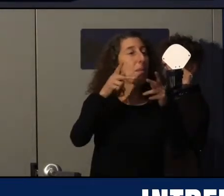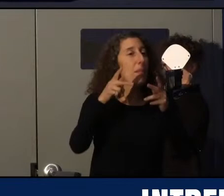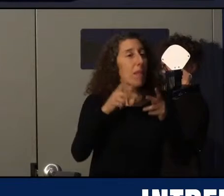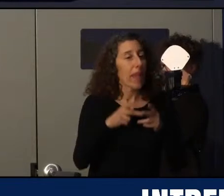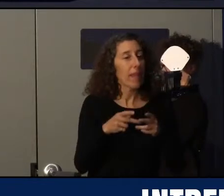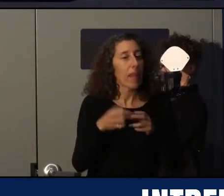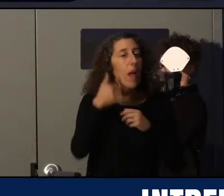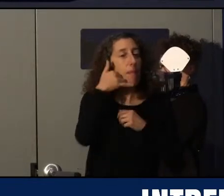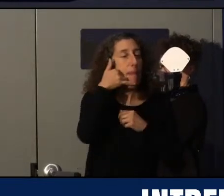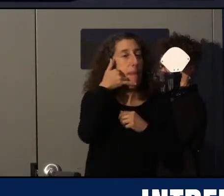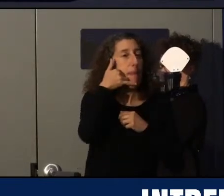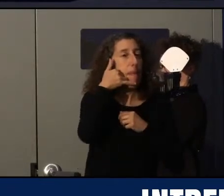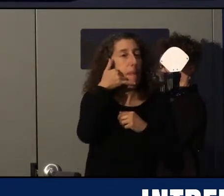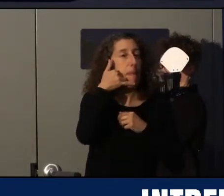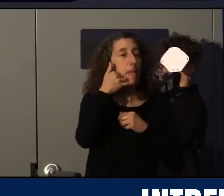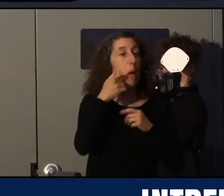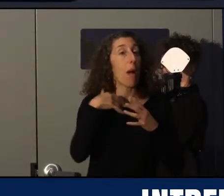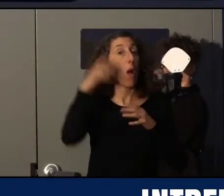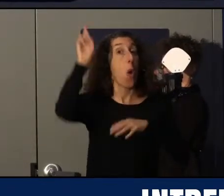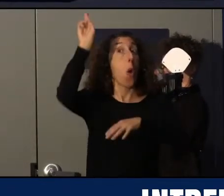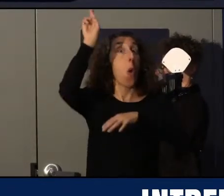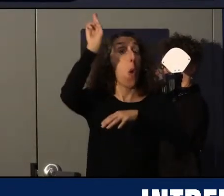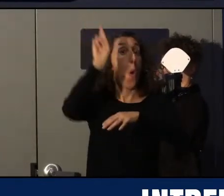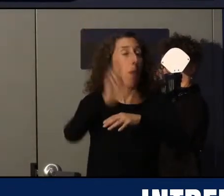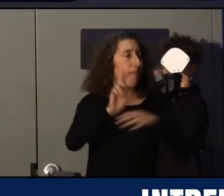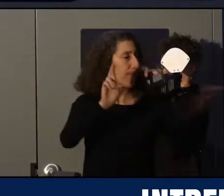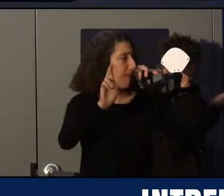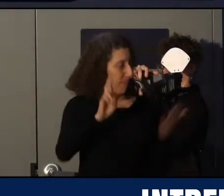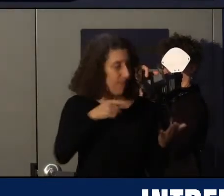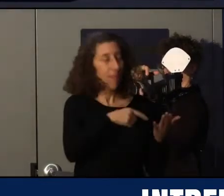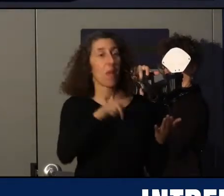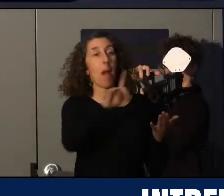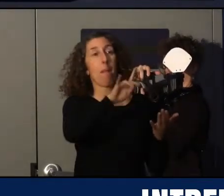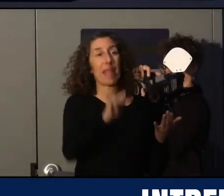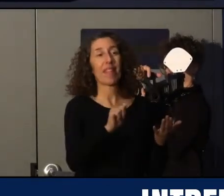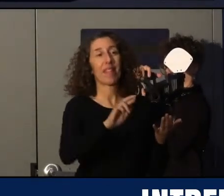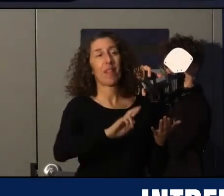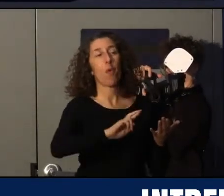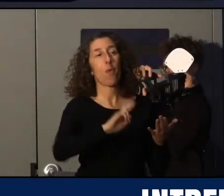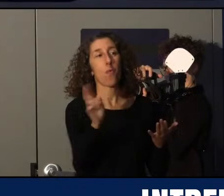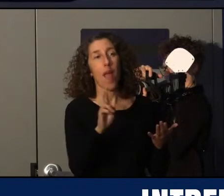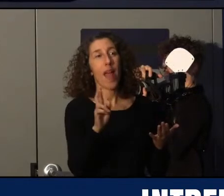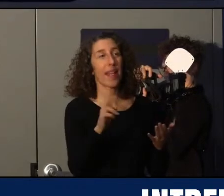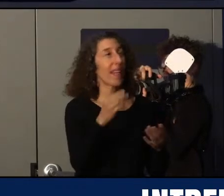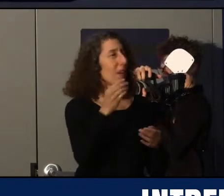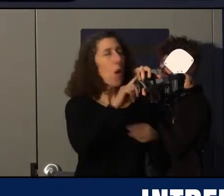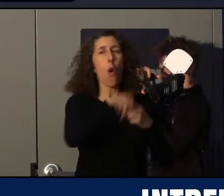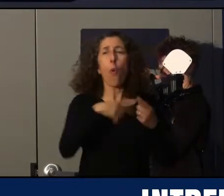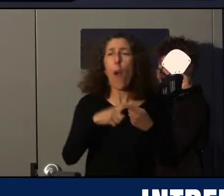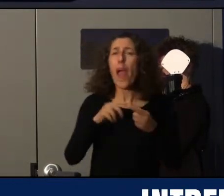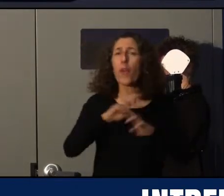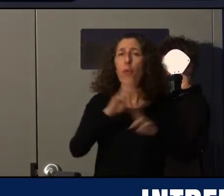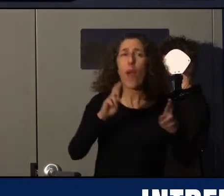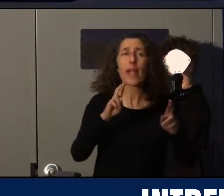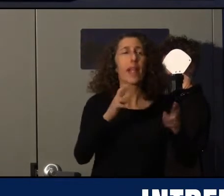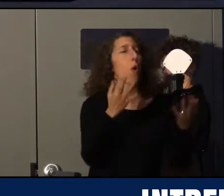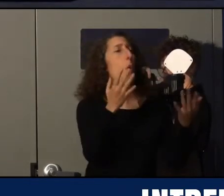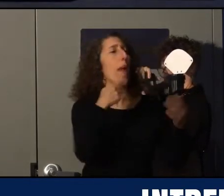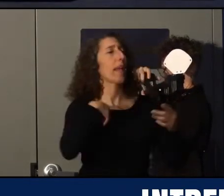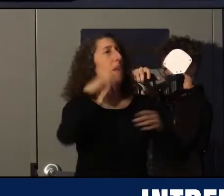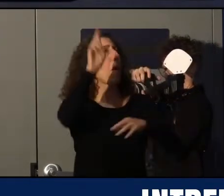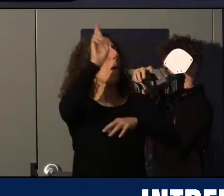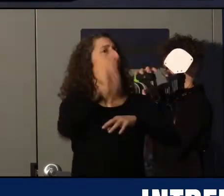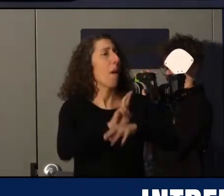But down at the Cape, that's right. Because I didn't trust anybody. I thought they would screw it up. I said, no, I'm doing this directly. That's what I got, too. They were like, what did you miss while